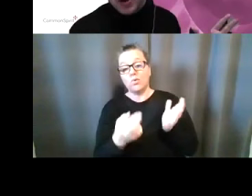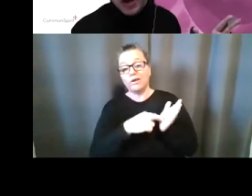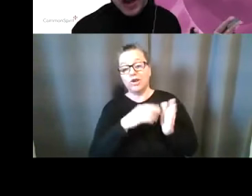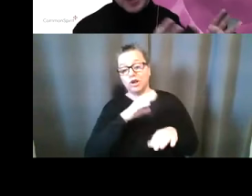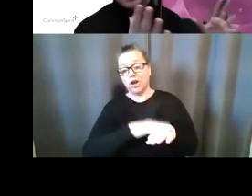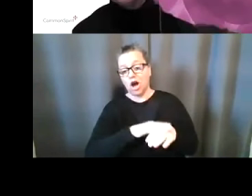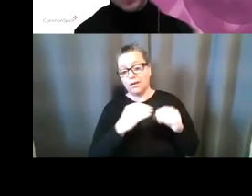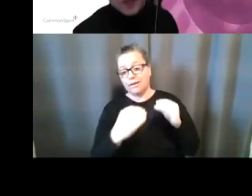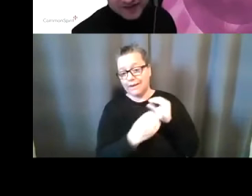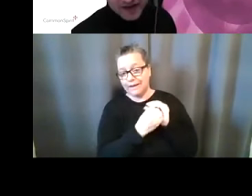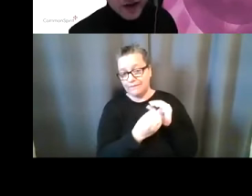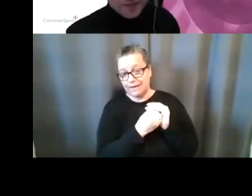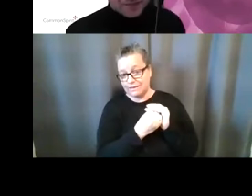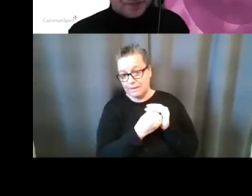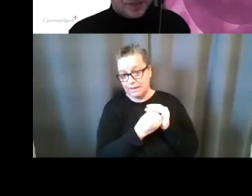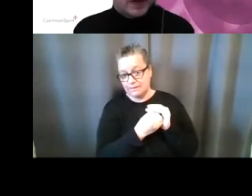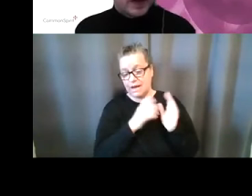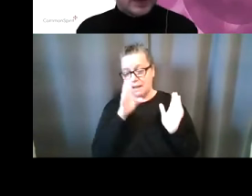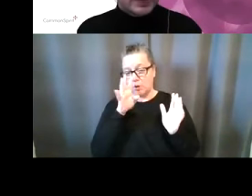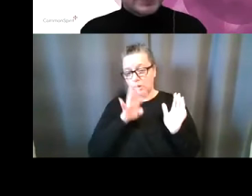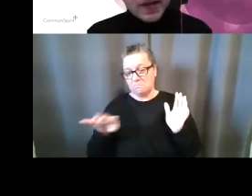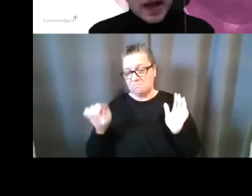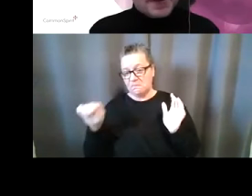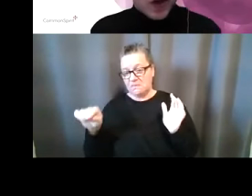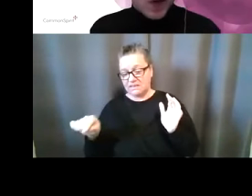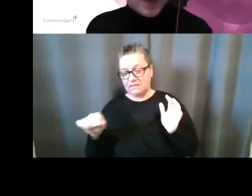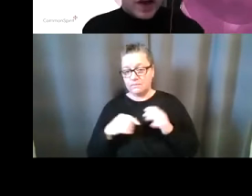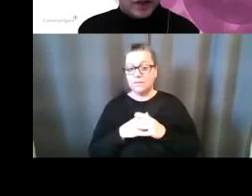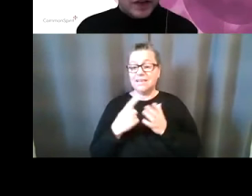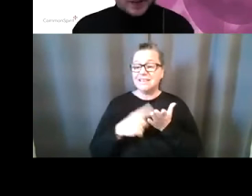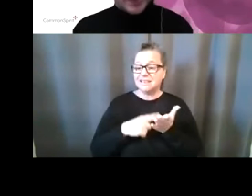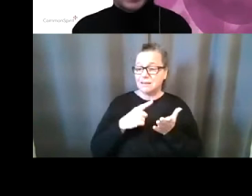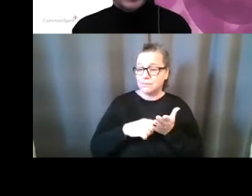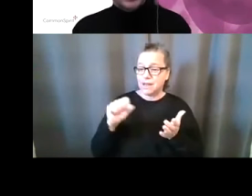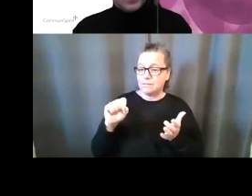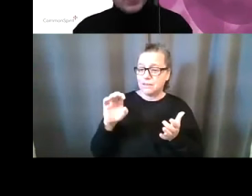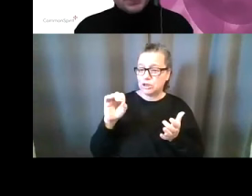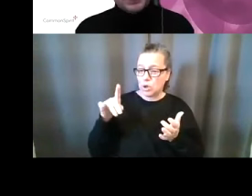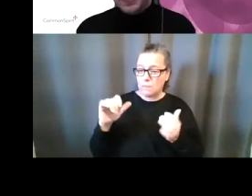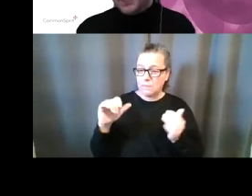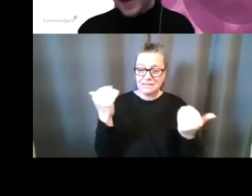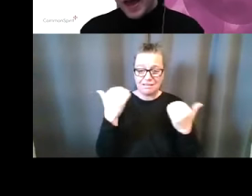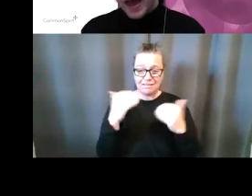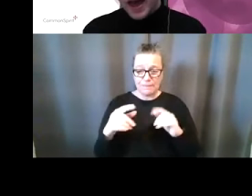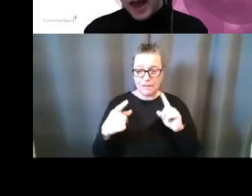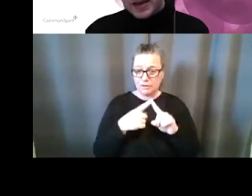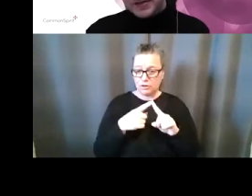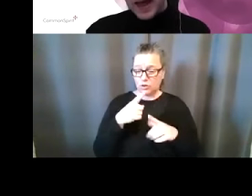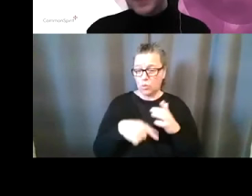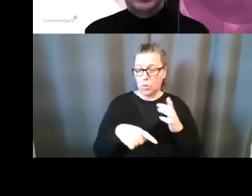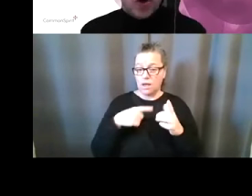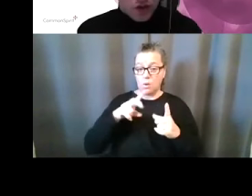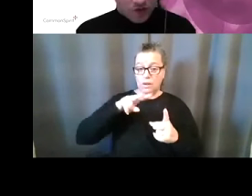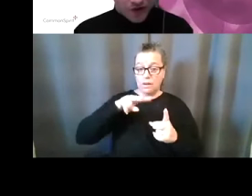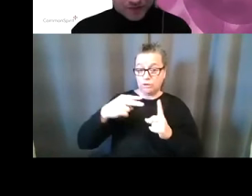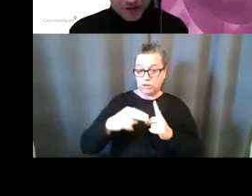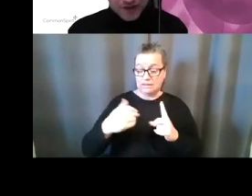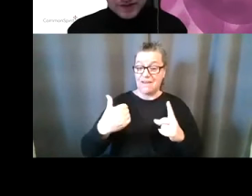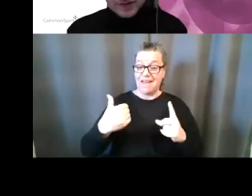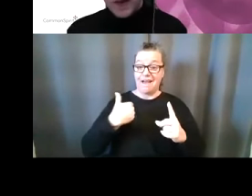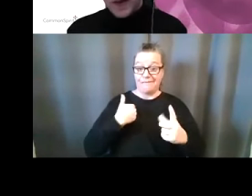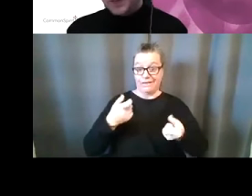I'm going to overlook this area. Sometimes scope is often limited to what we perceive as having control